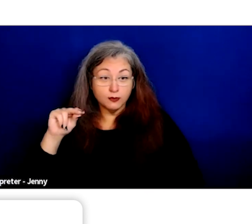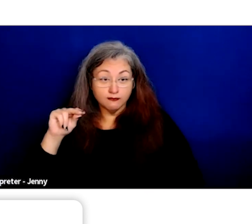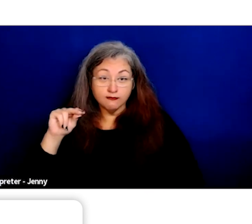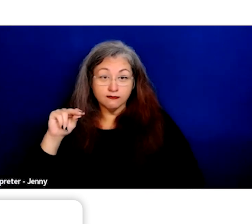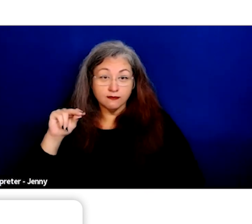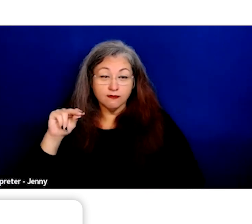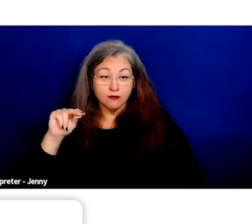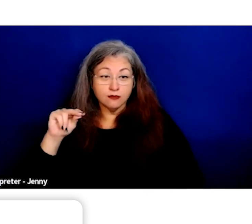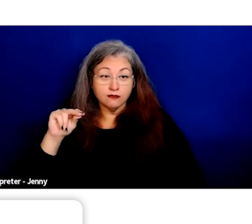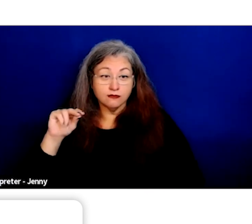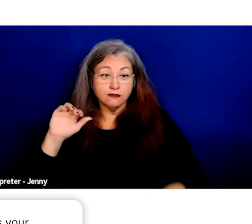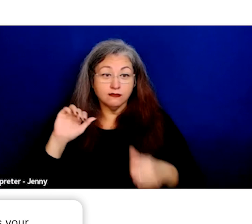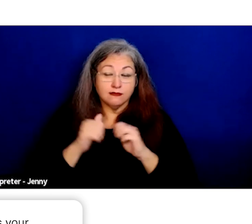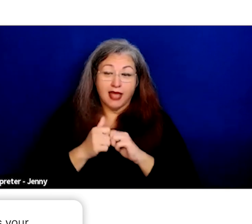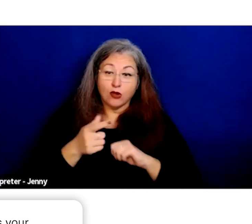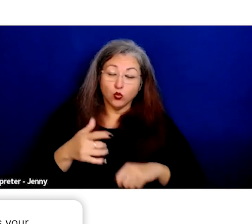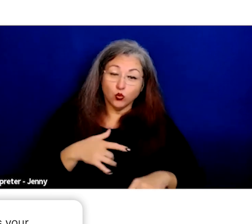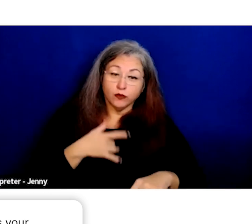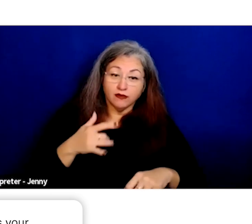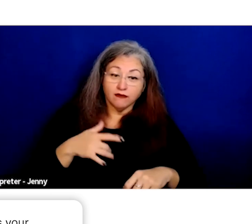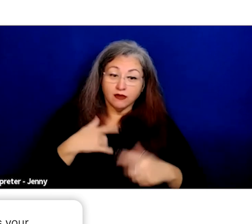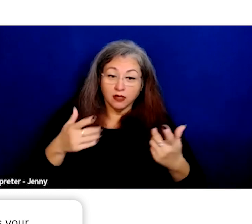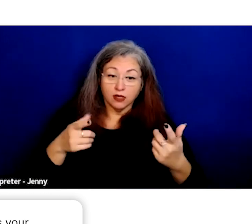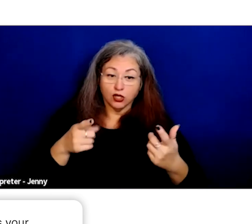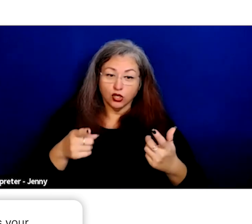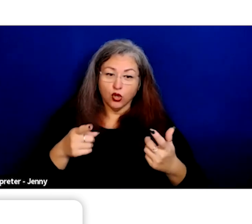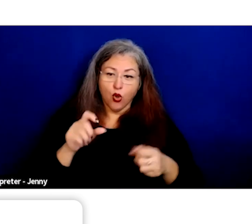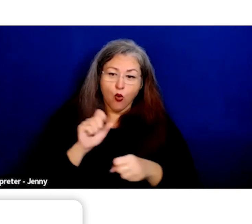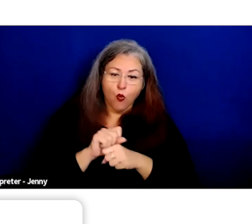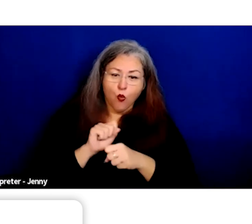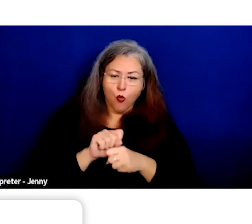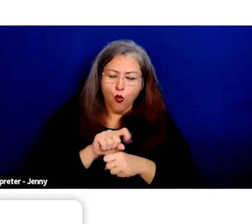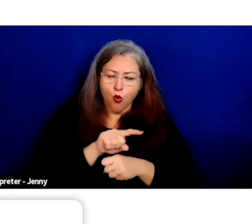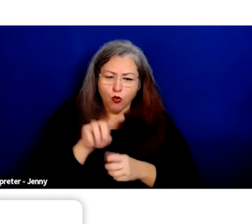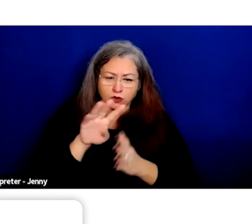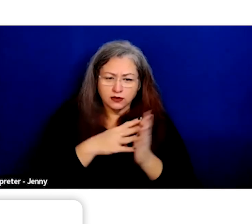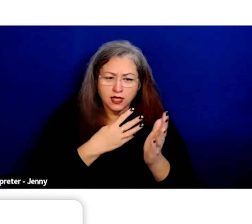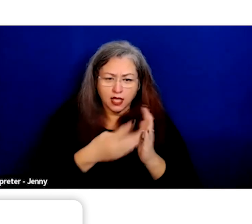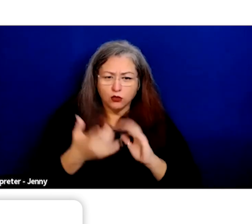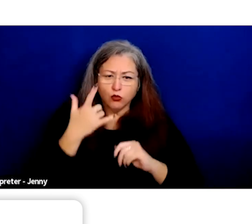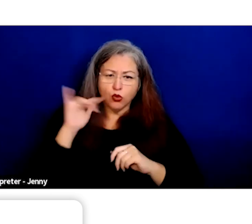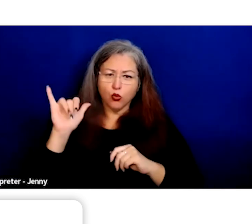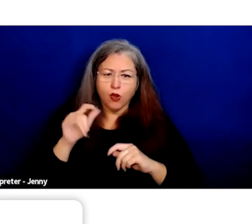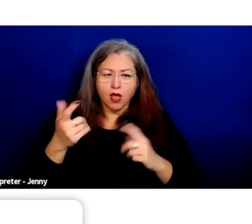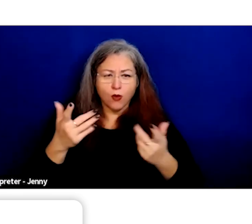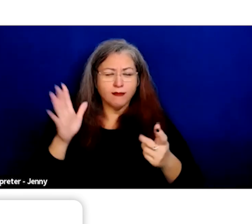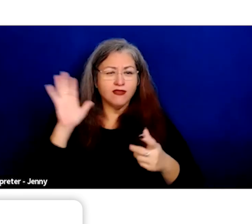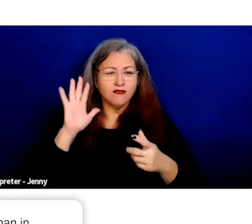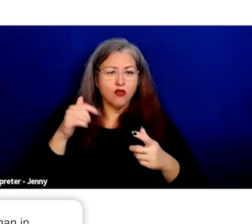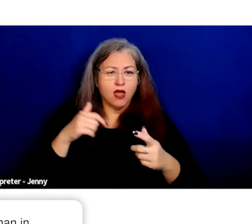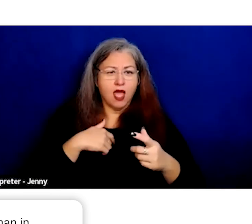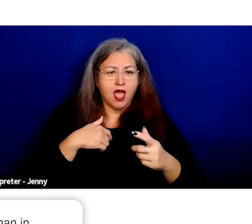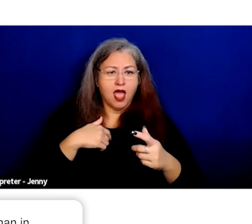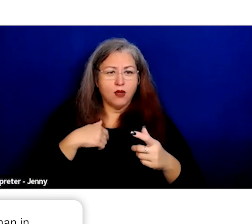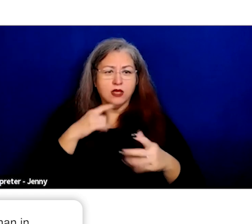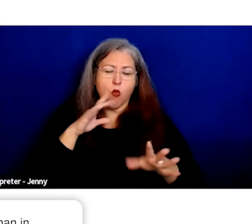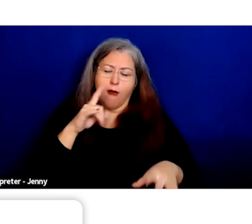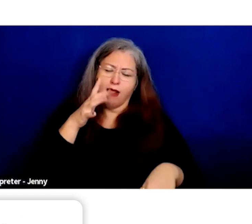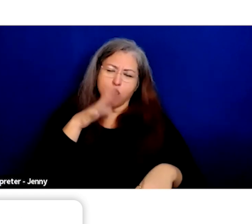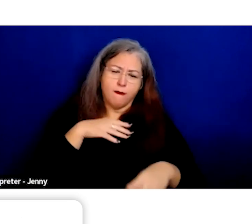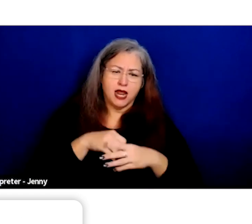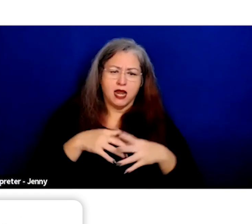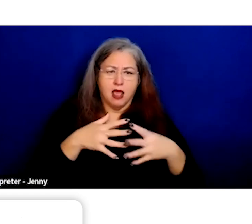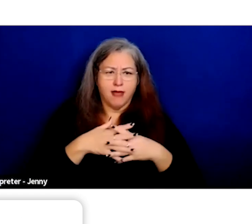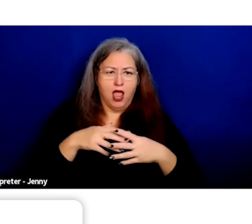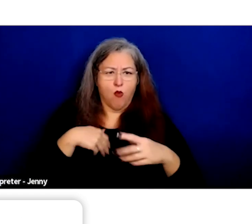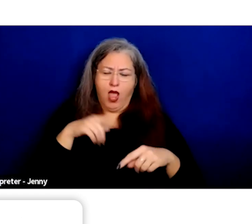right? How do you feel? What does your work week look like? And I know, I used to hold the story, well, I'm a Black woman in America, I